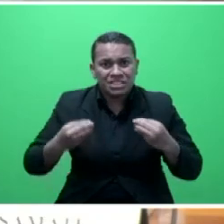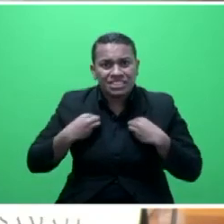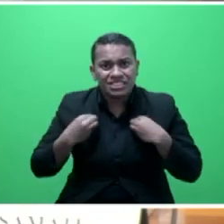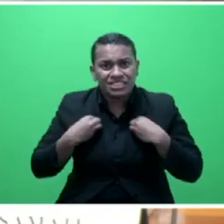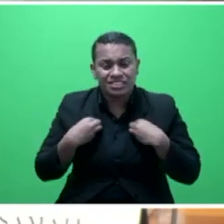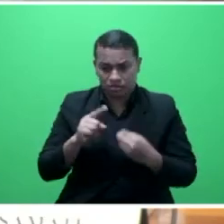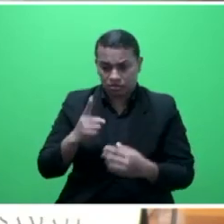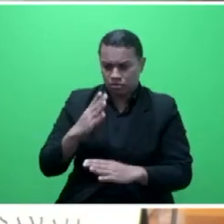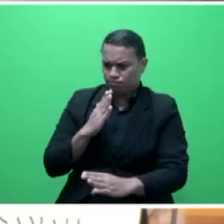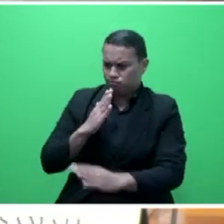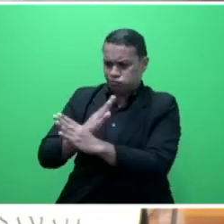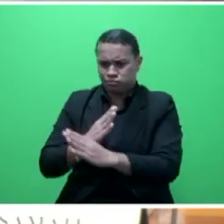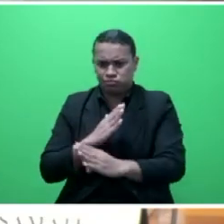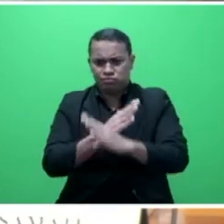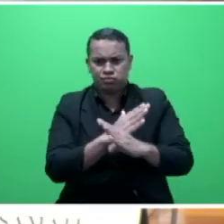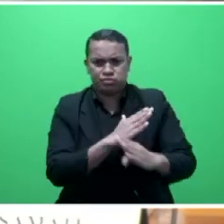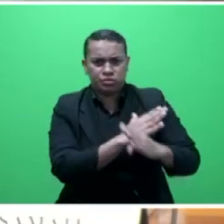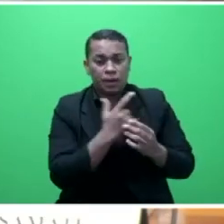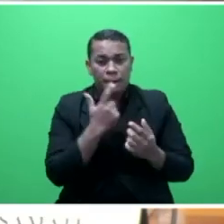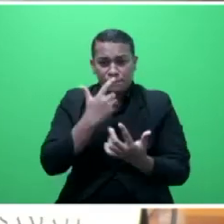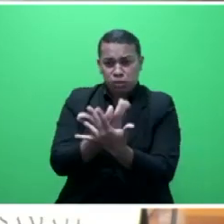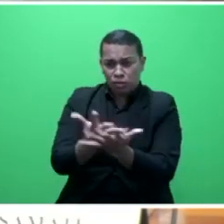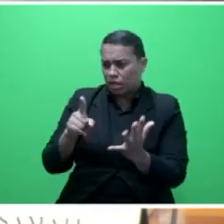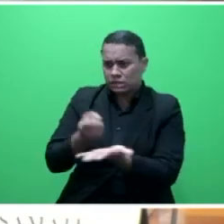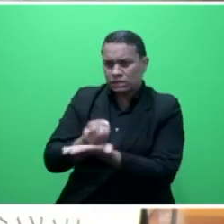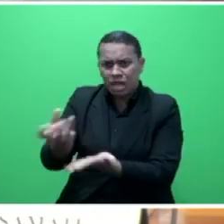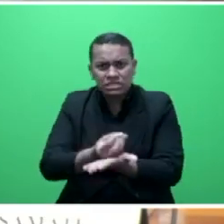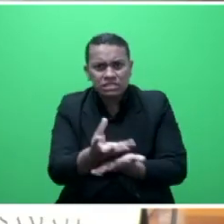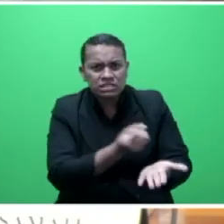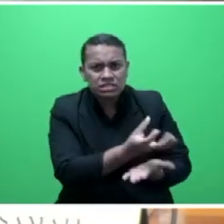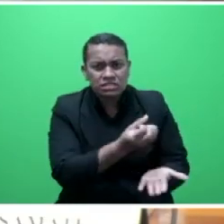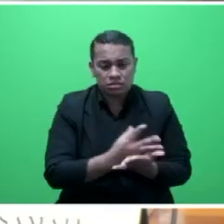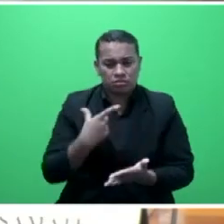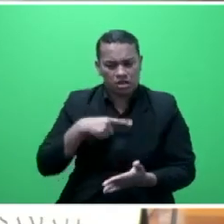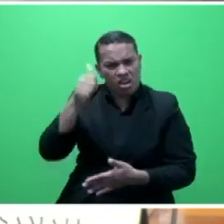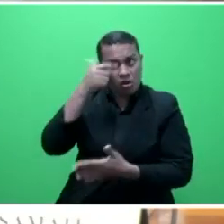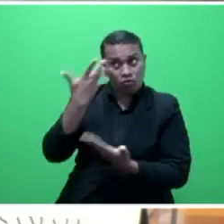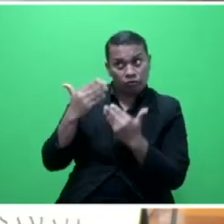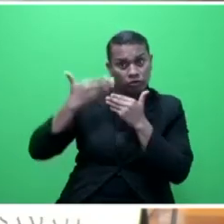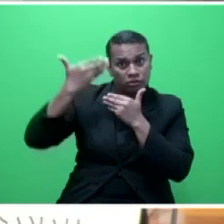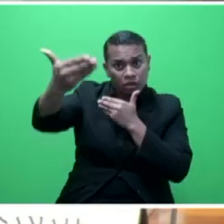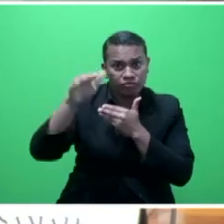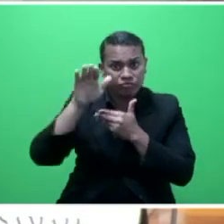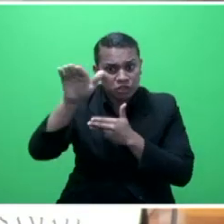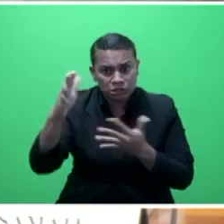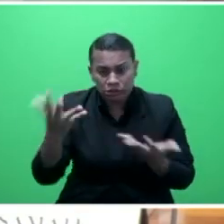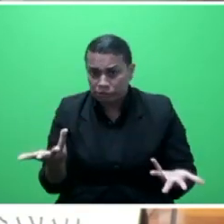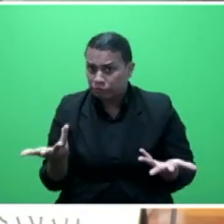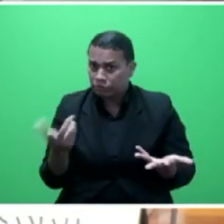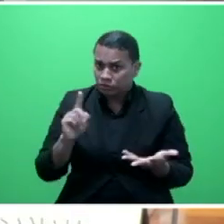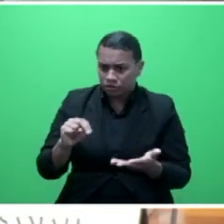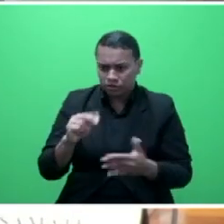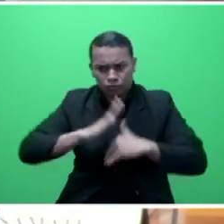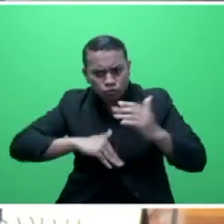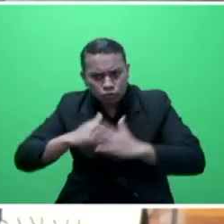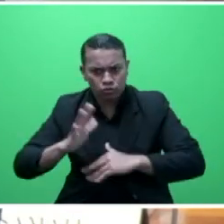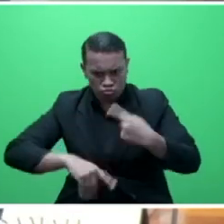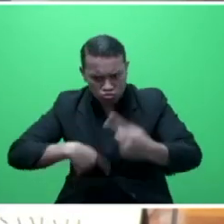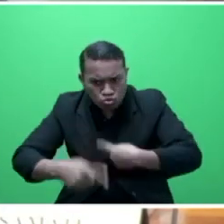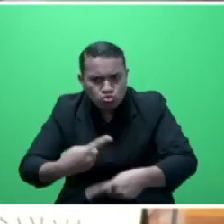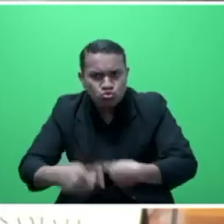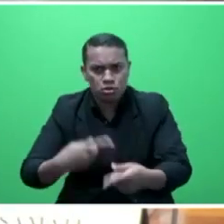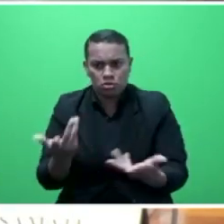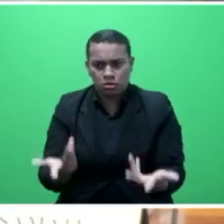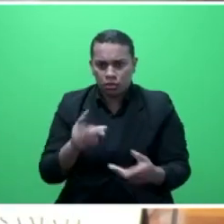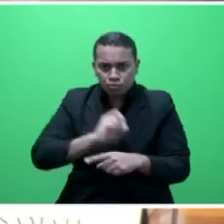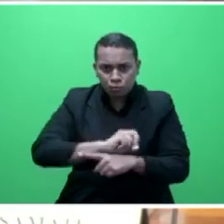spending. Notwithstanding the uncertainty ahead, we know we'll always need roads, bridges, and stronger schools, the construction